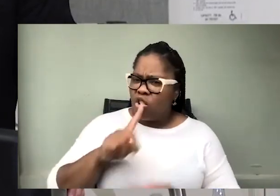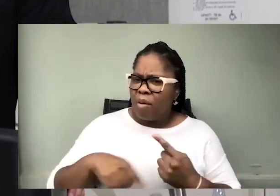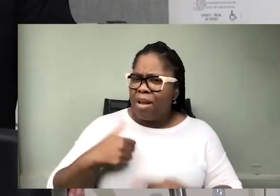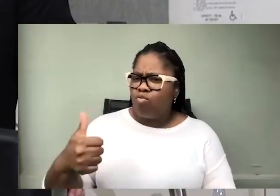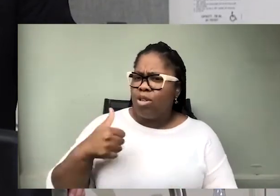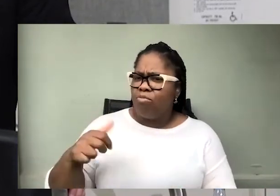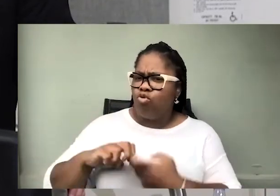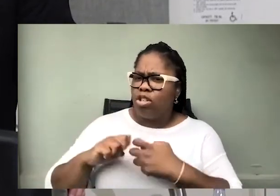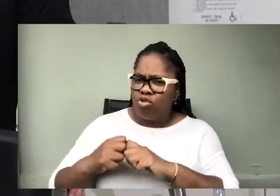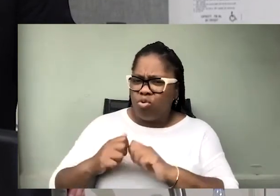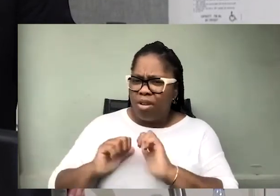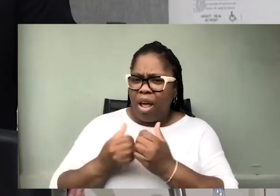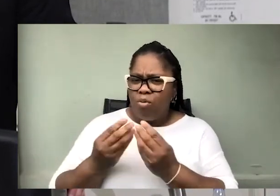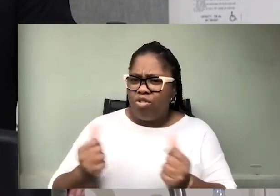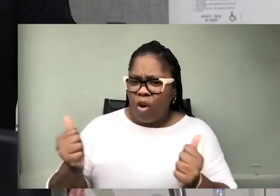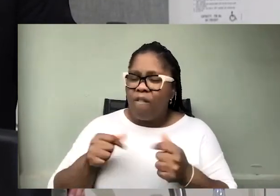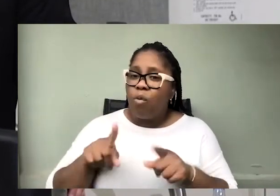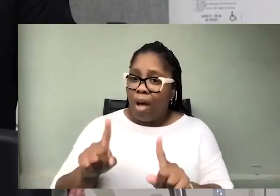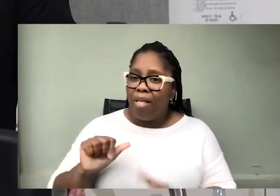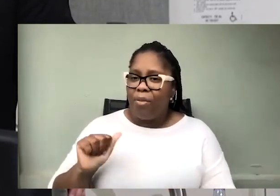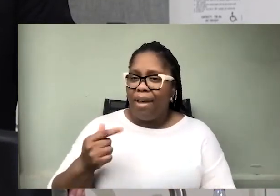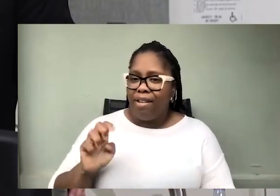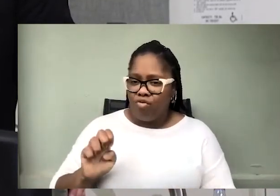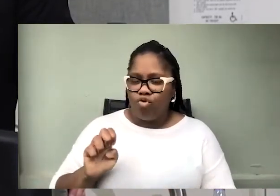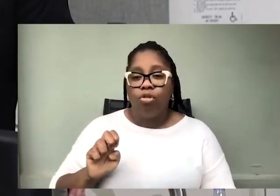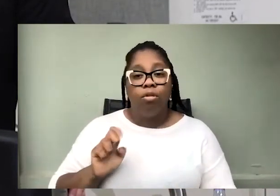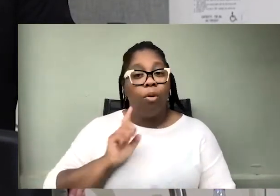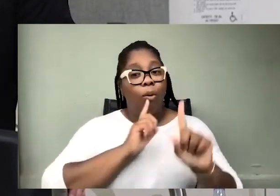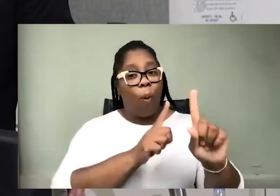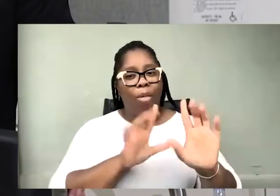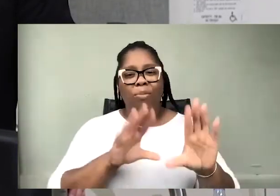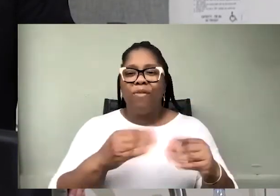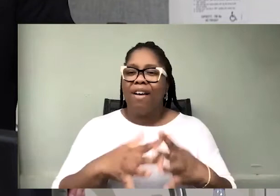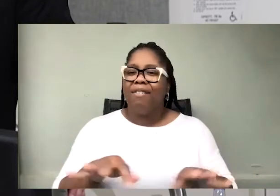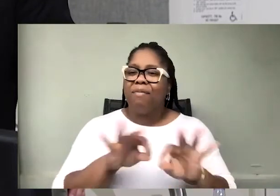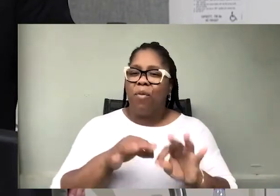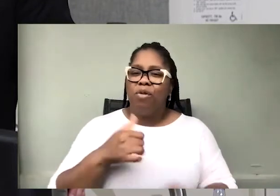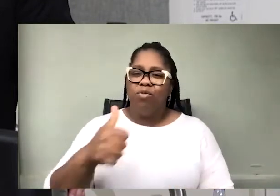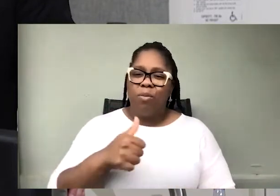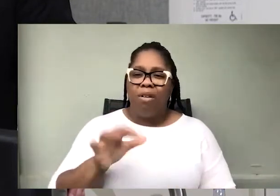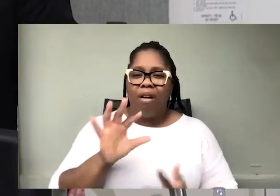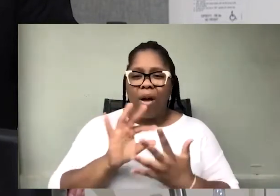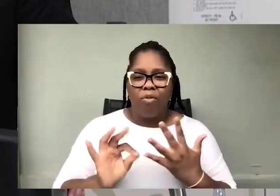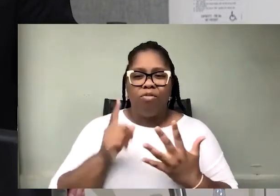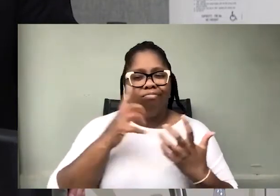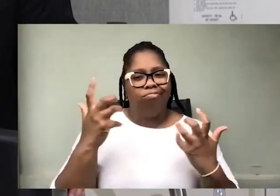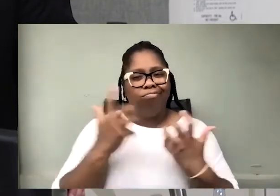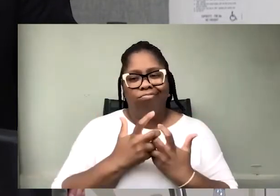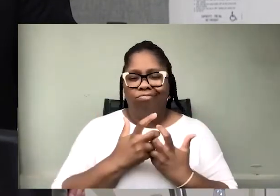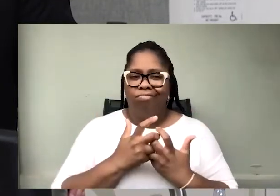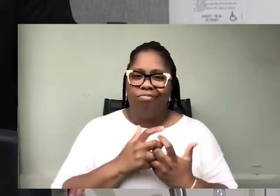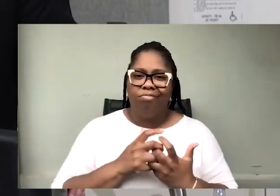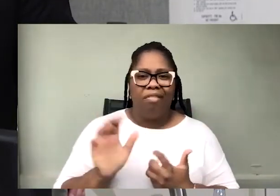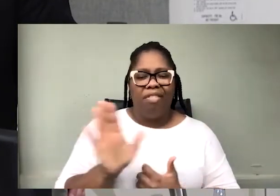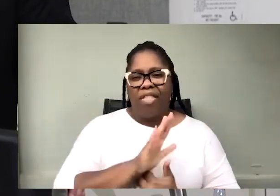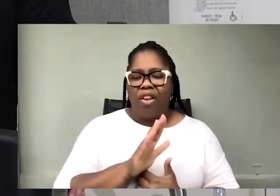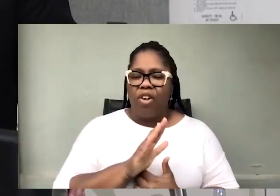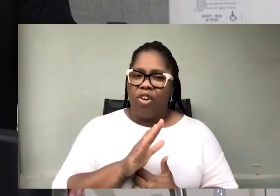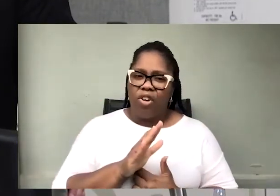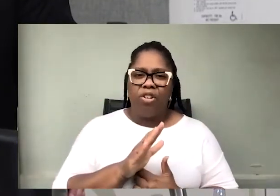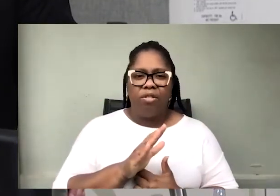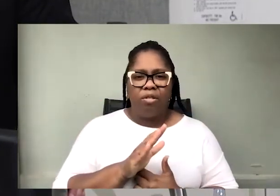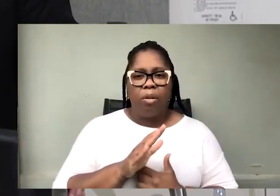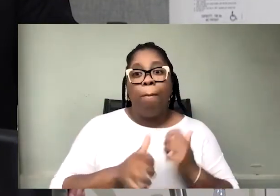solutions for our community as we age, with the goal of providing essential transportation options to accommodate the greatest number of